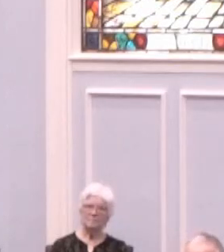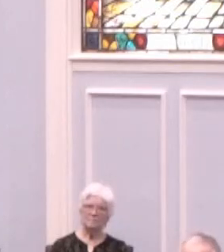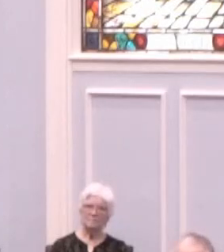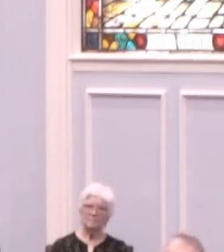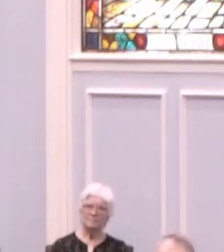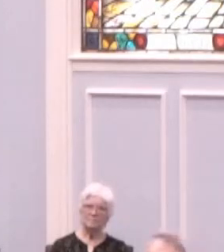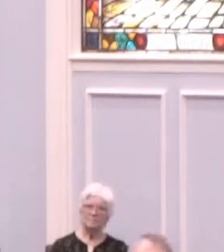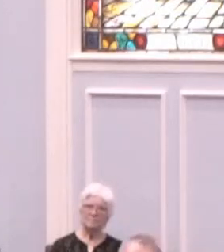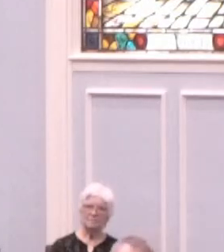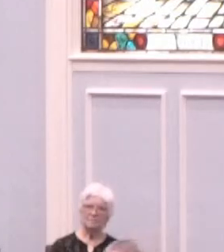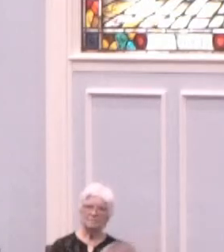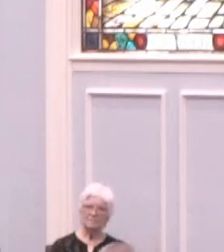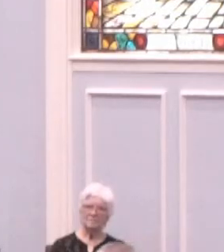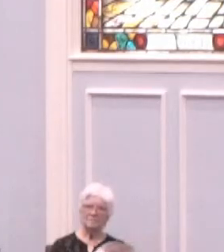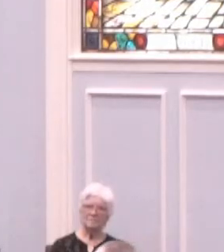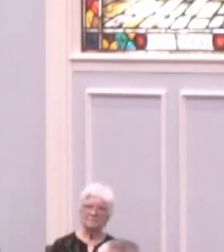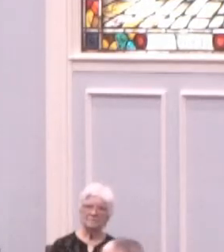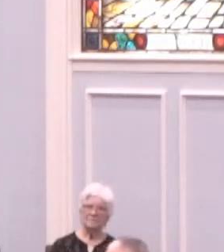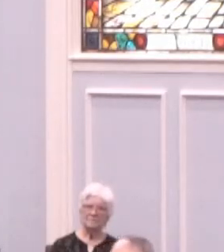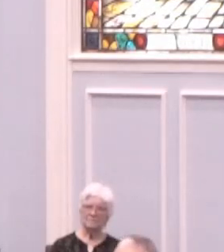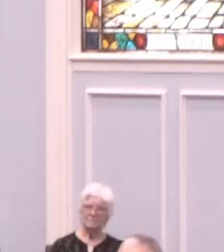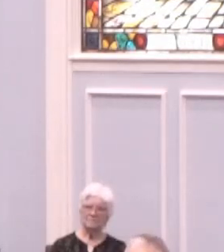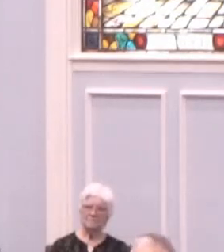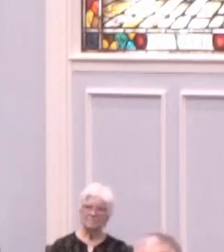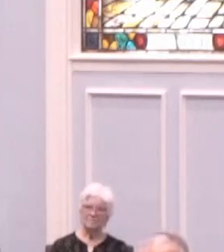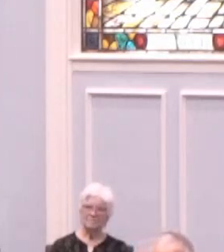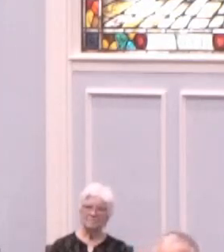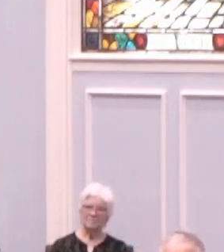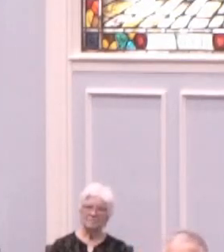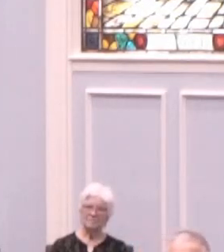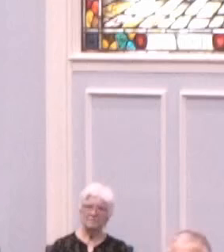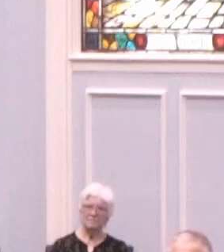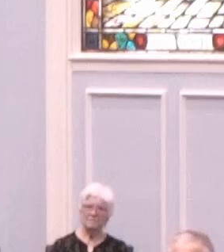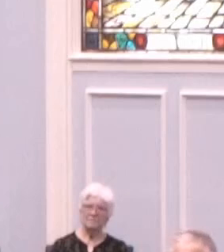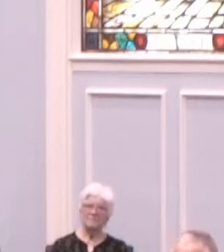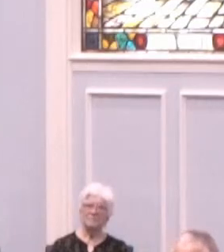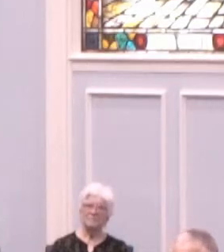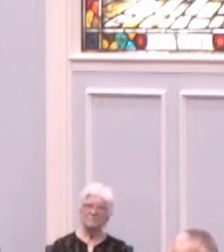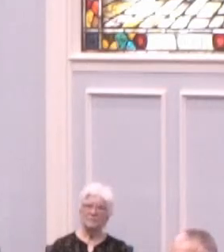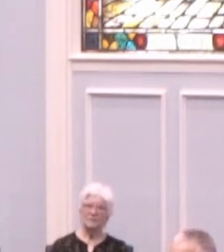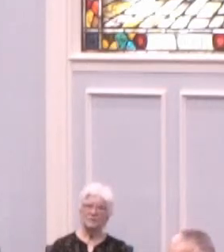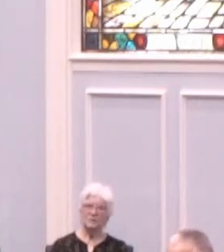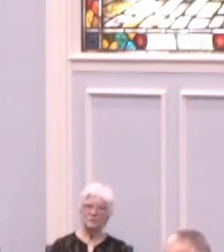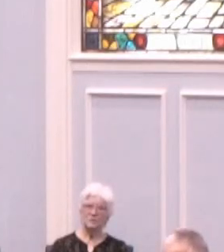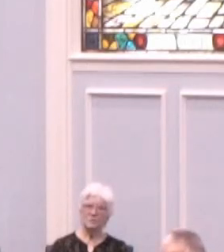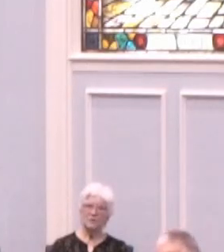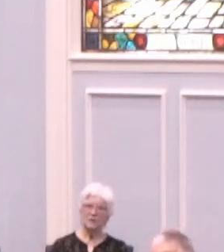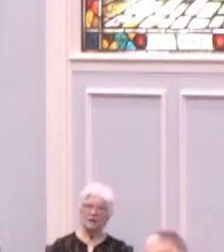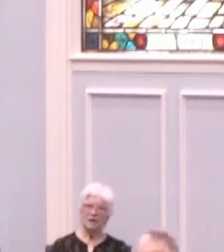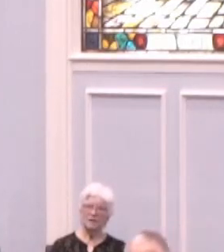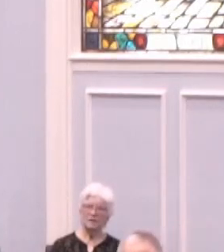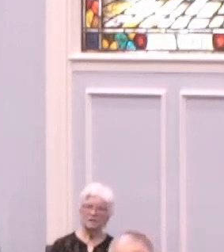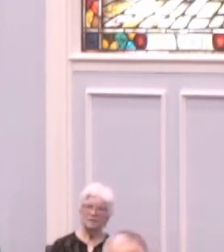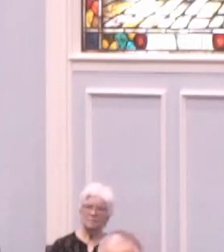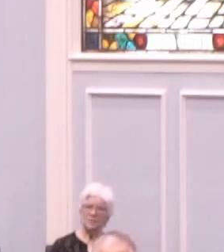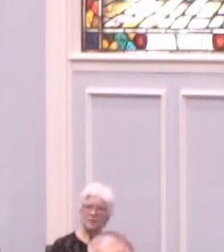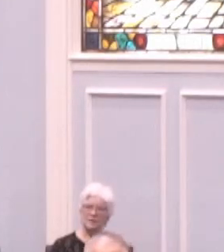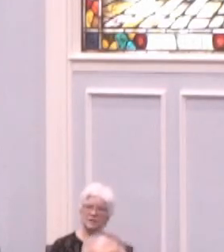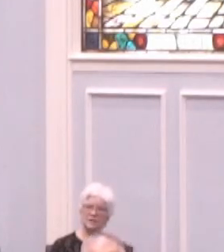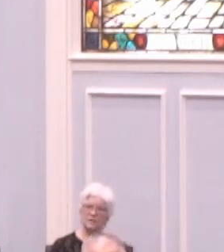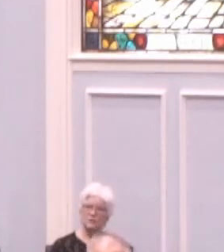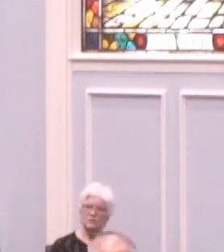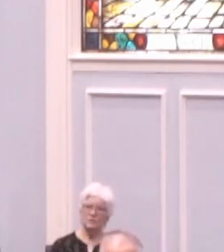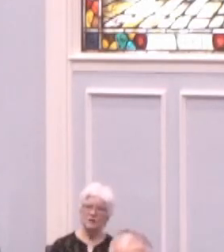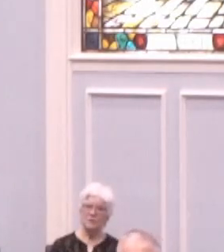the big house, his house is now my home. Well, now I'm moving to the big house, I'm